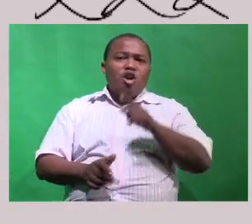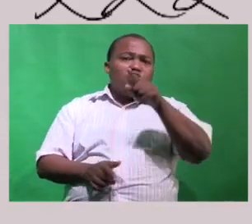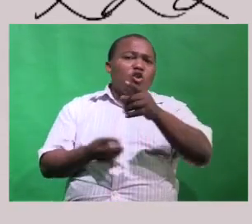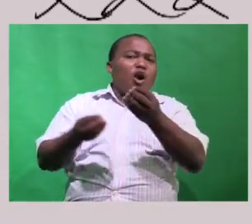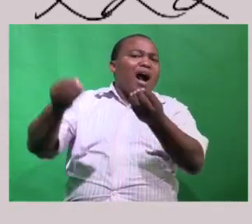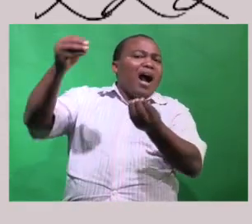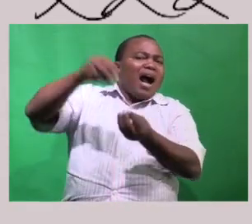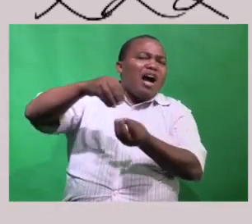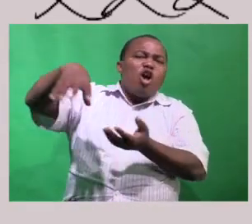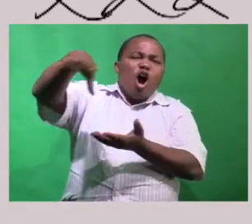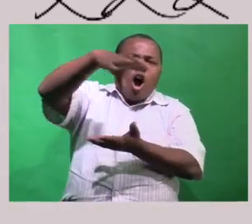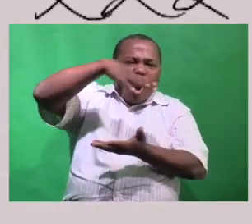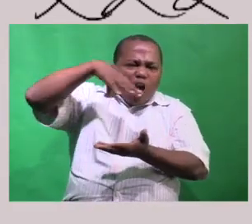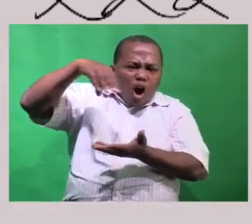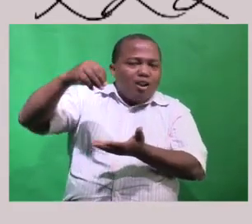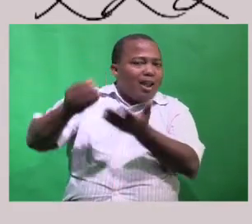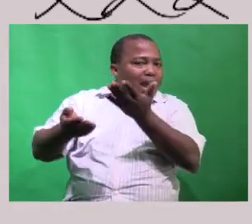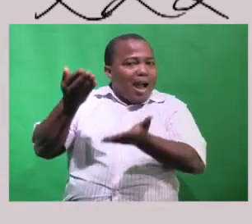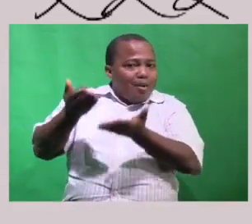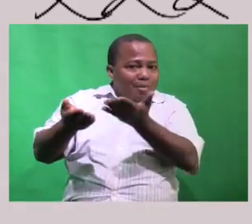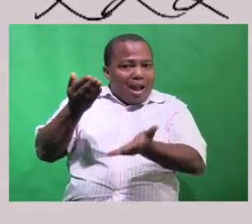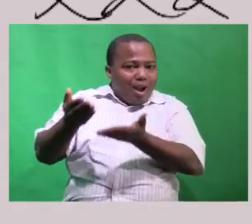all amount of credit,